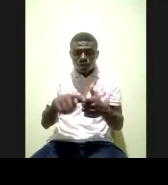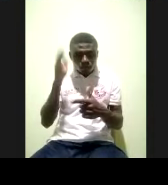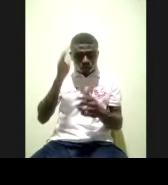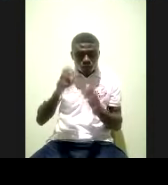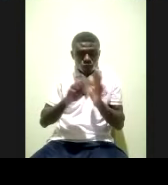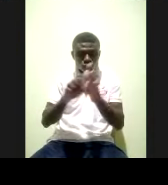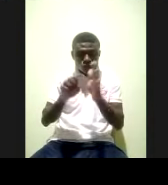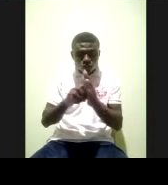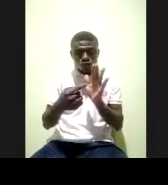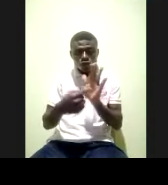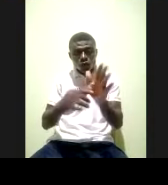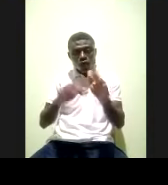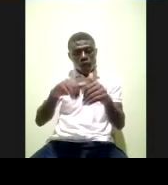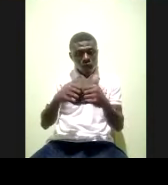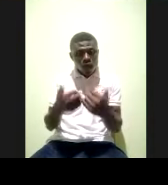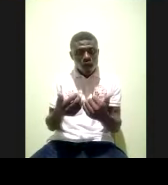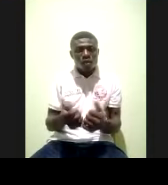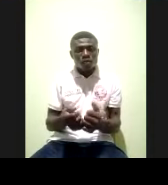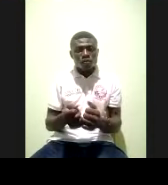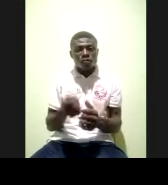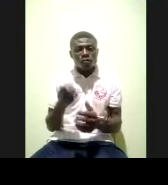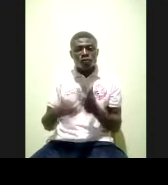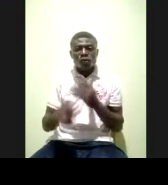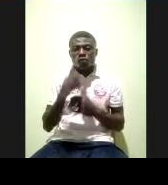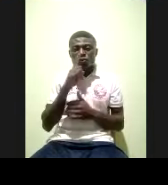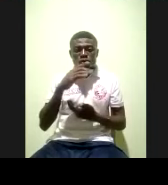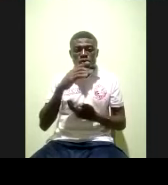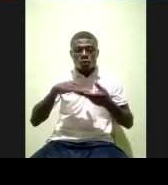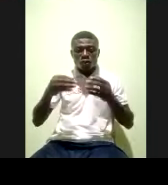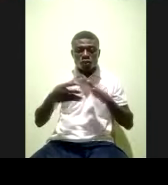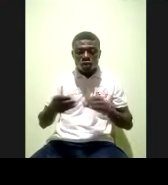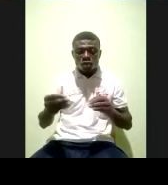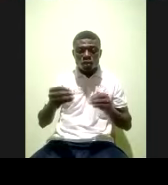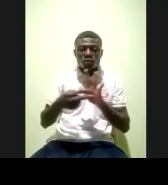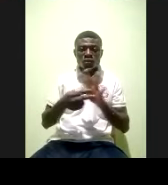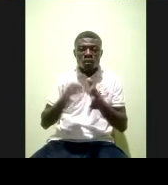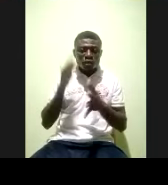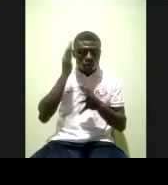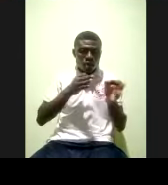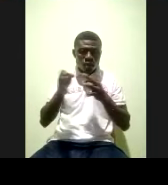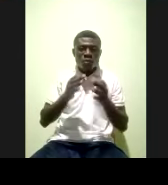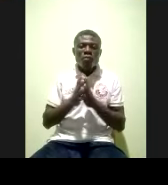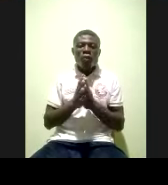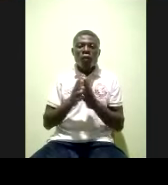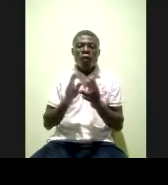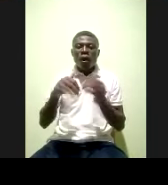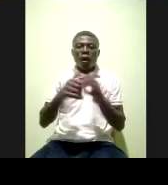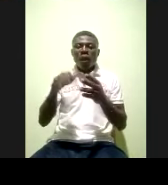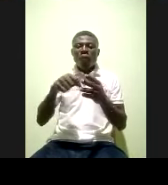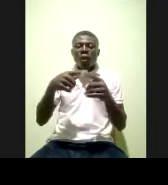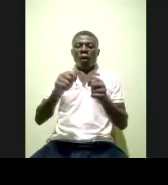you what is the real story or the actual story here is. Here we are seeing the